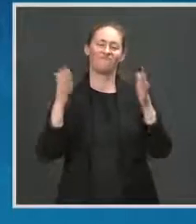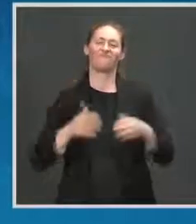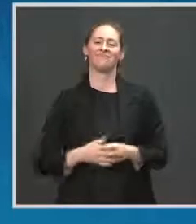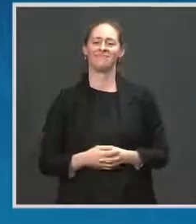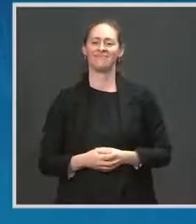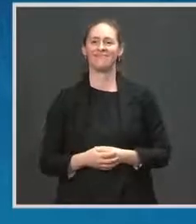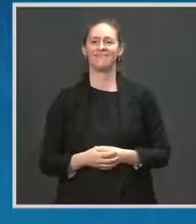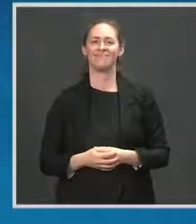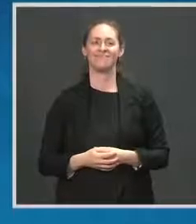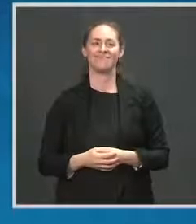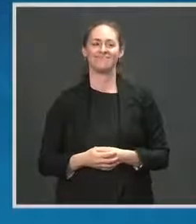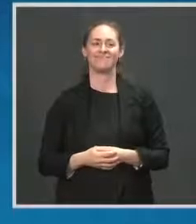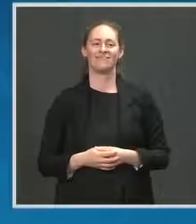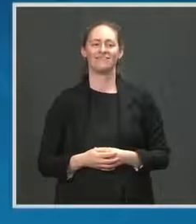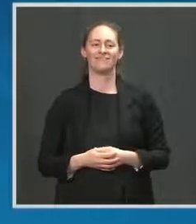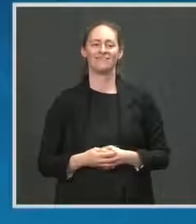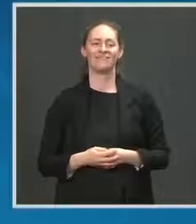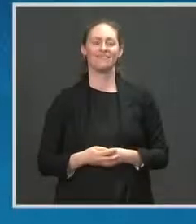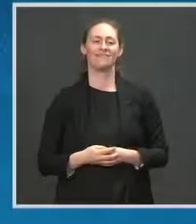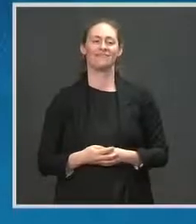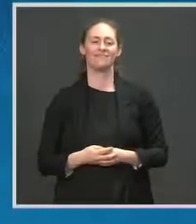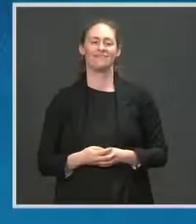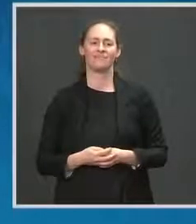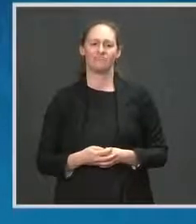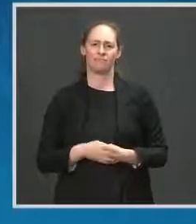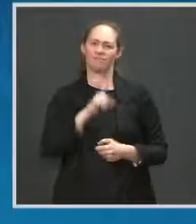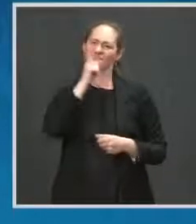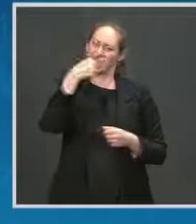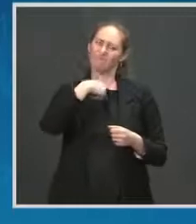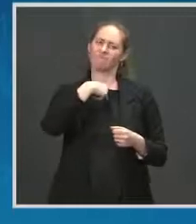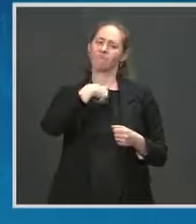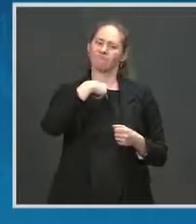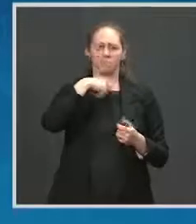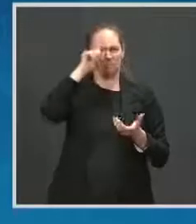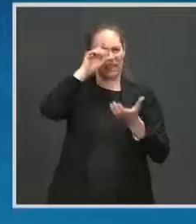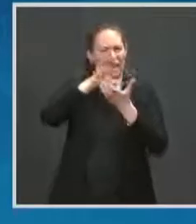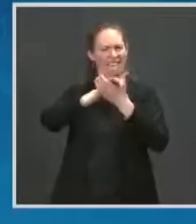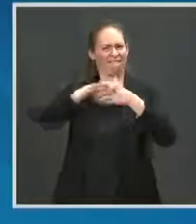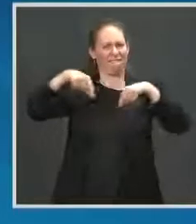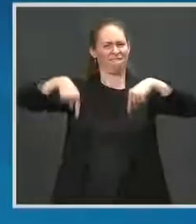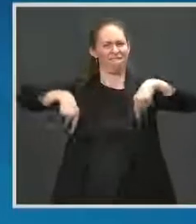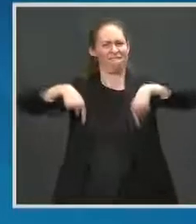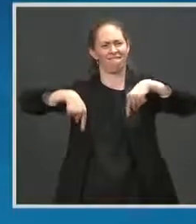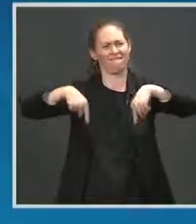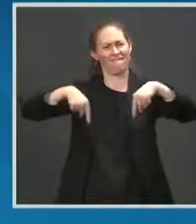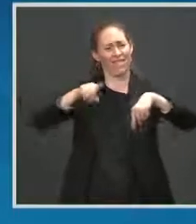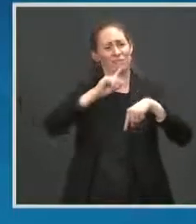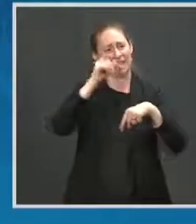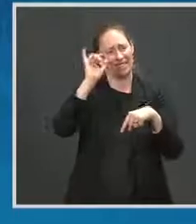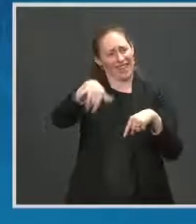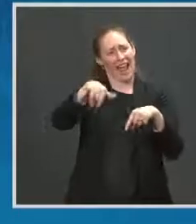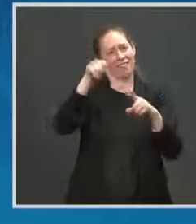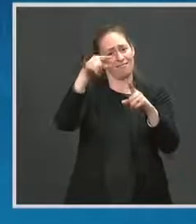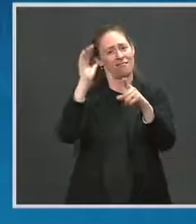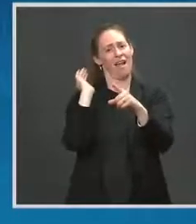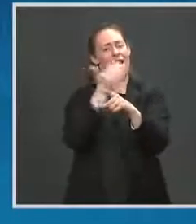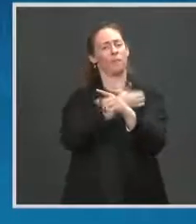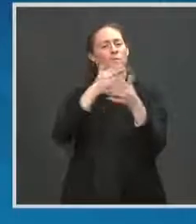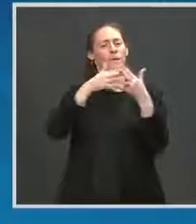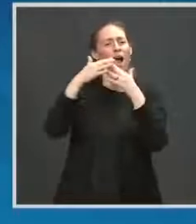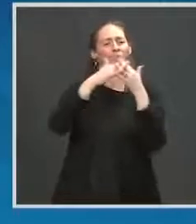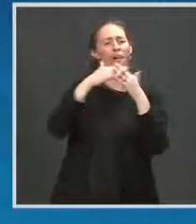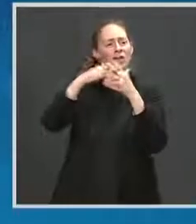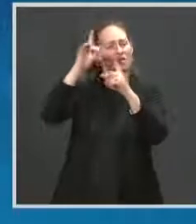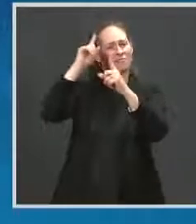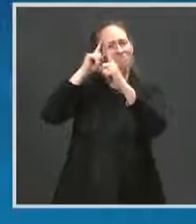And I do believe this then is the very definition of American aspiration.